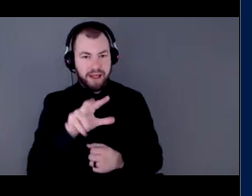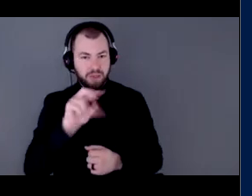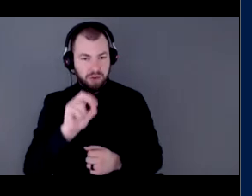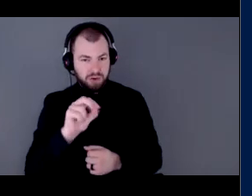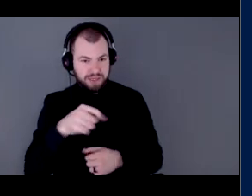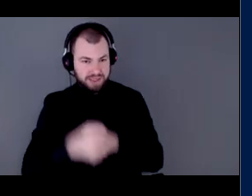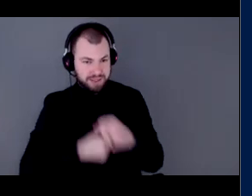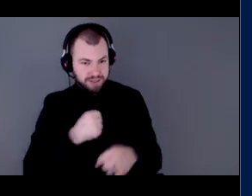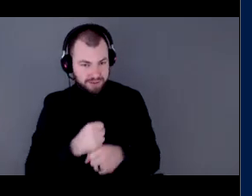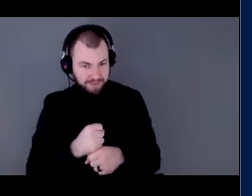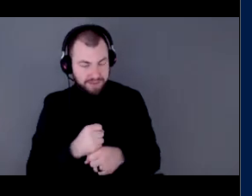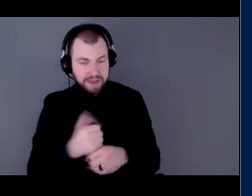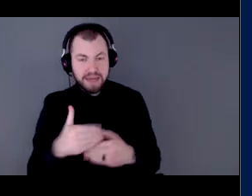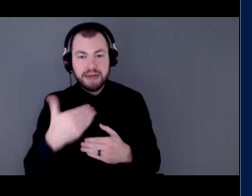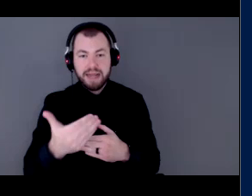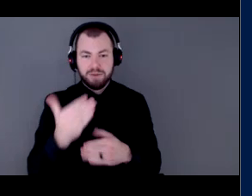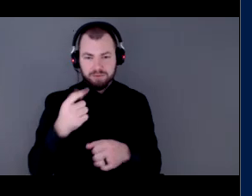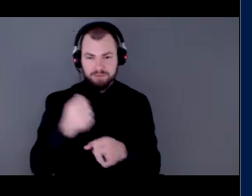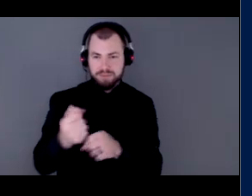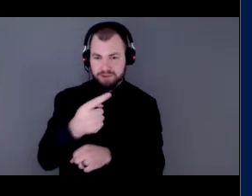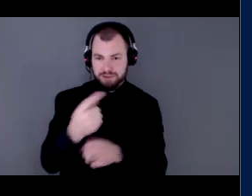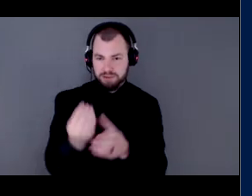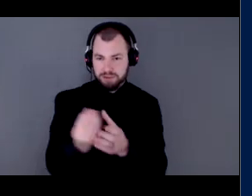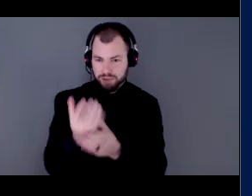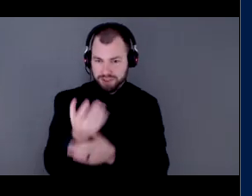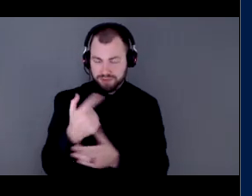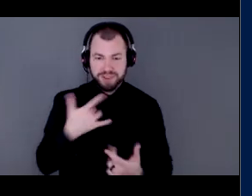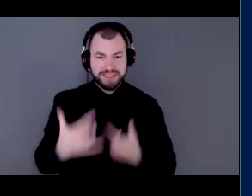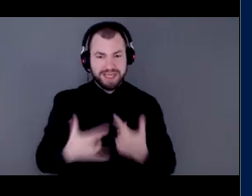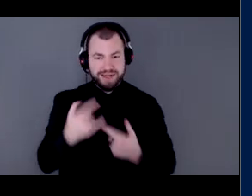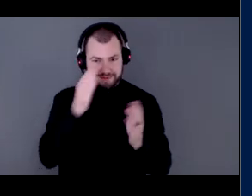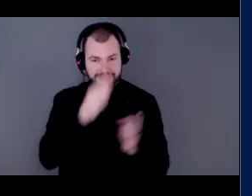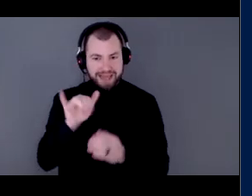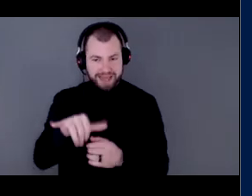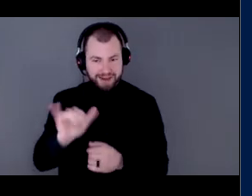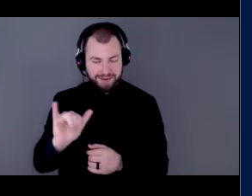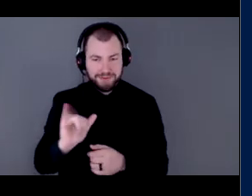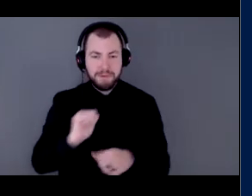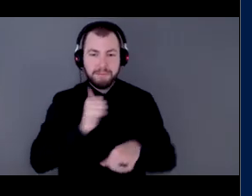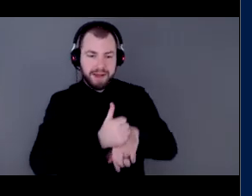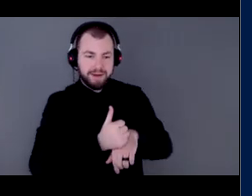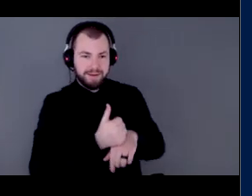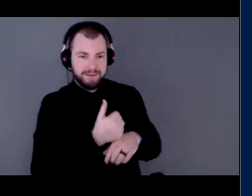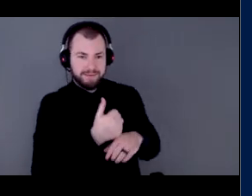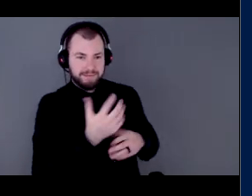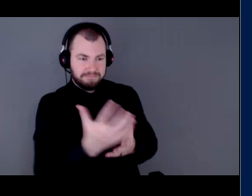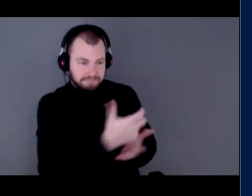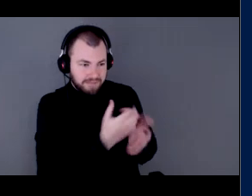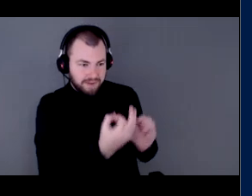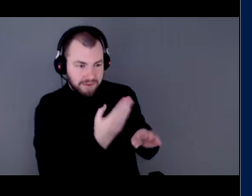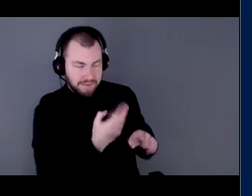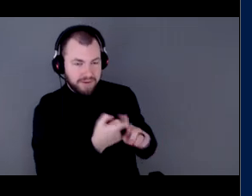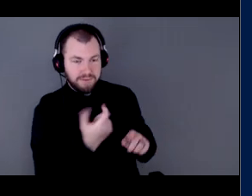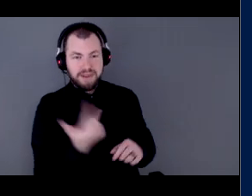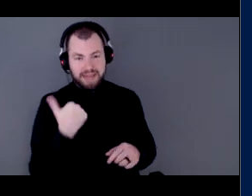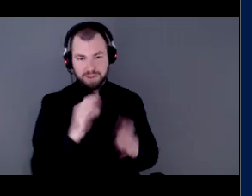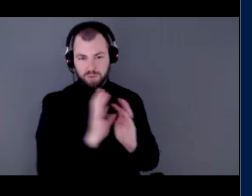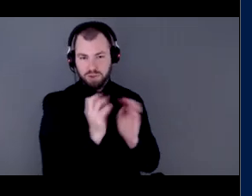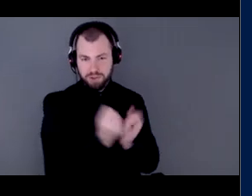one will be coming next spring. So we are excited to plan that as well, based on the input and feedback we got from the last spring workshop.